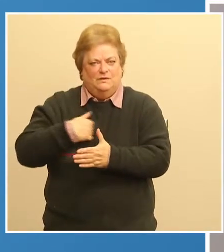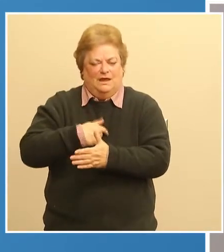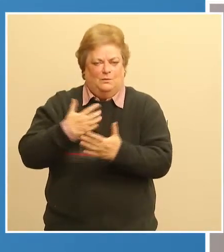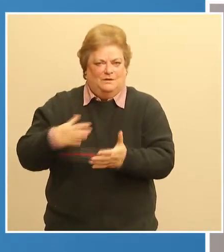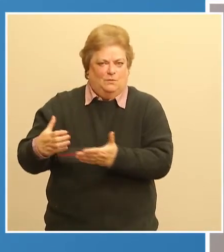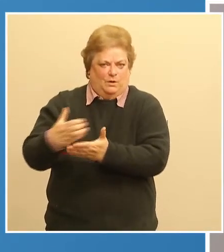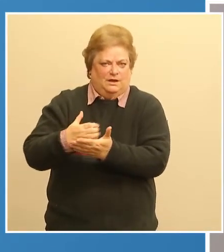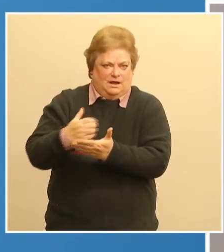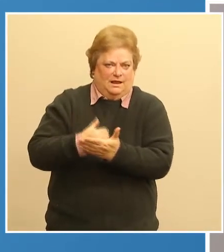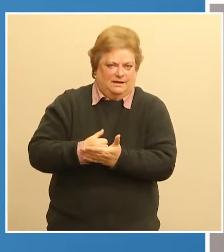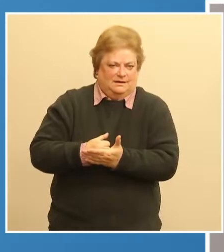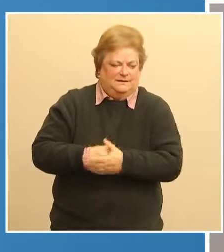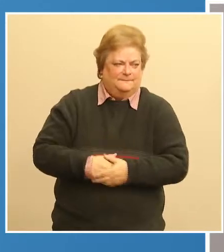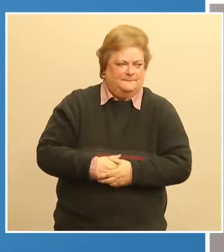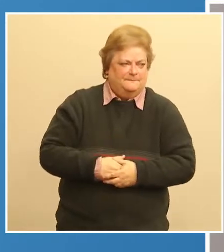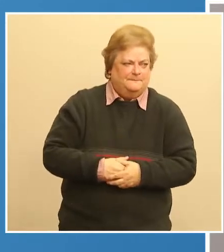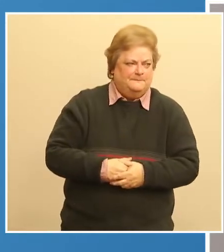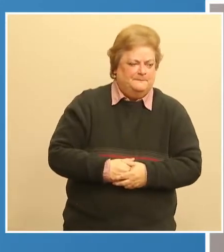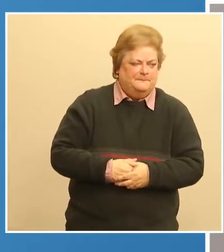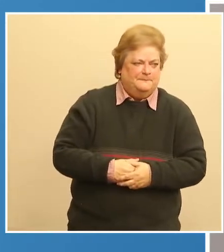case investigations.